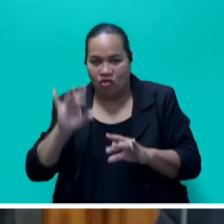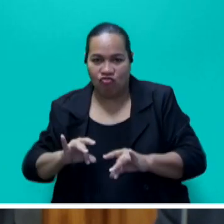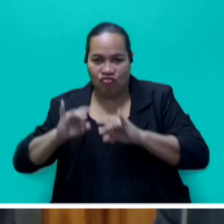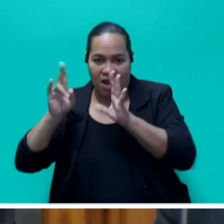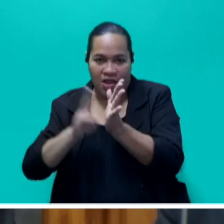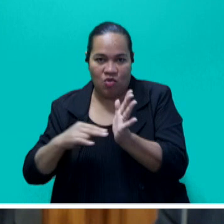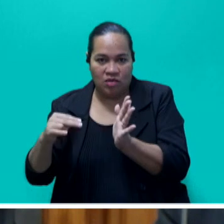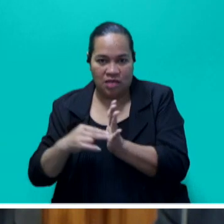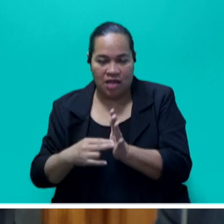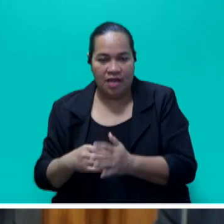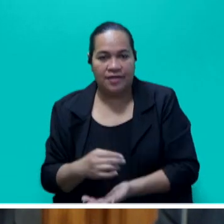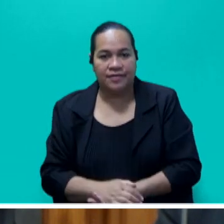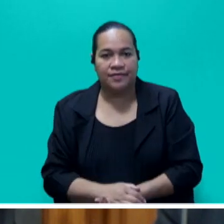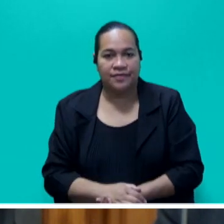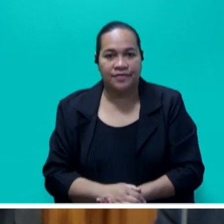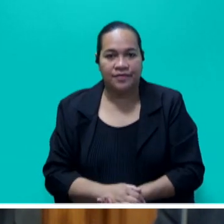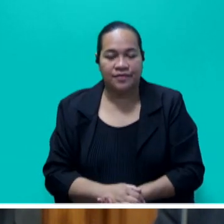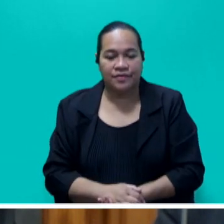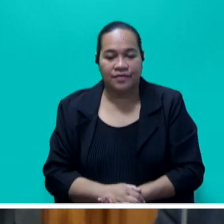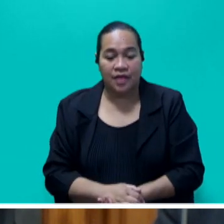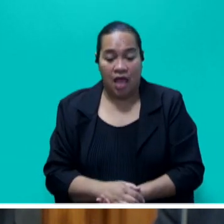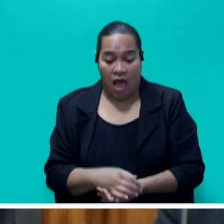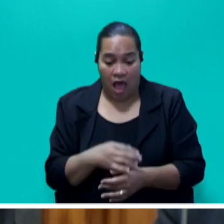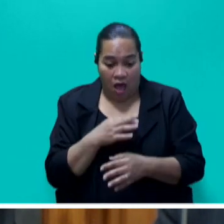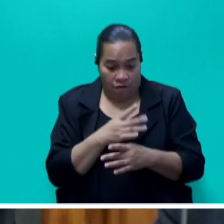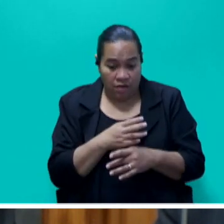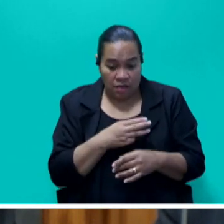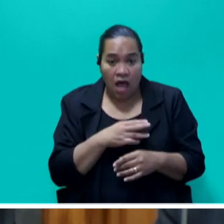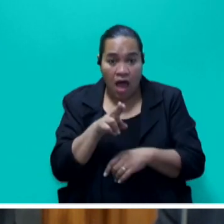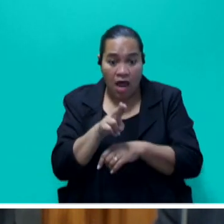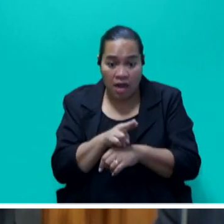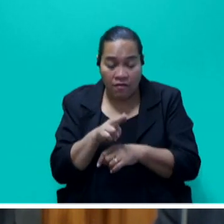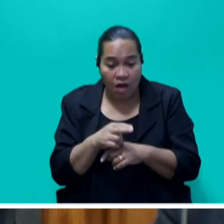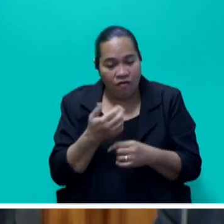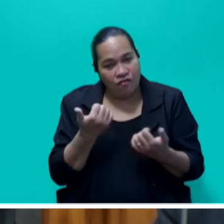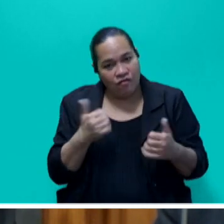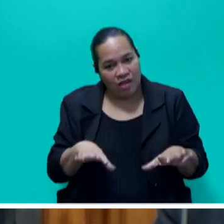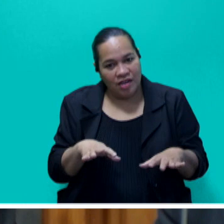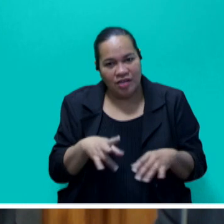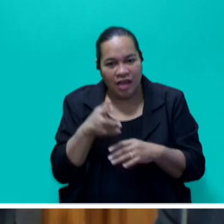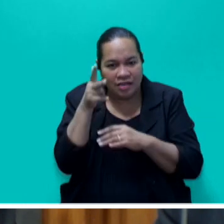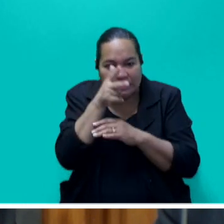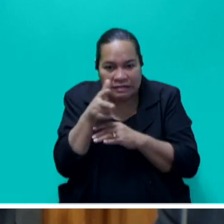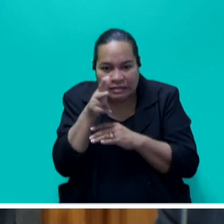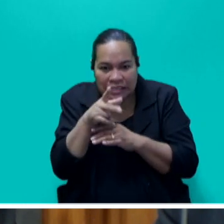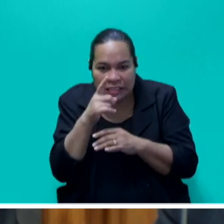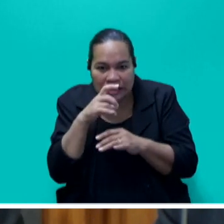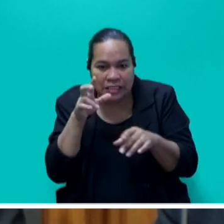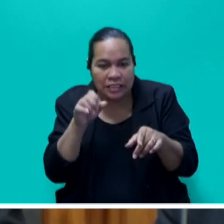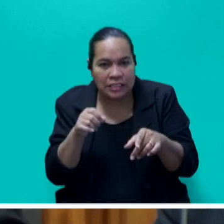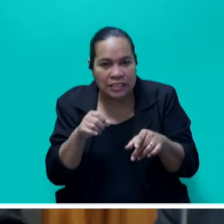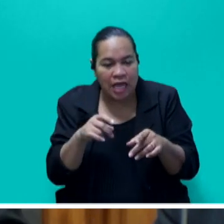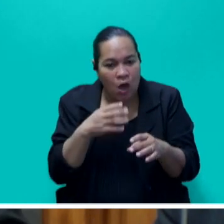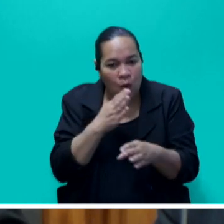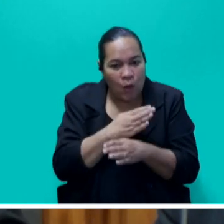Zealand. In fact, Honorable Speaker, sir, our fisheries and naval officers have just completed one surveillance operation called Island Chief, in which we